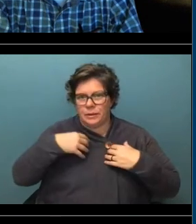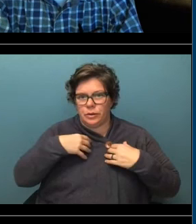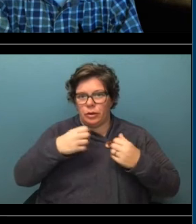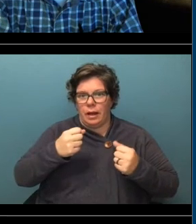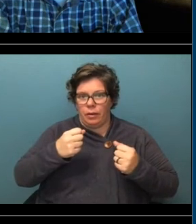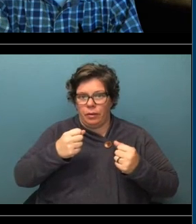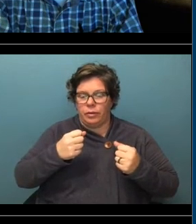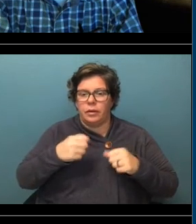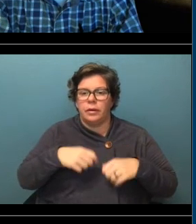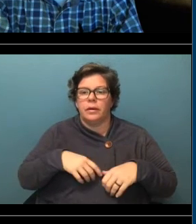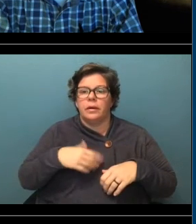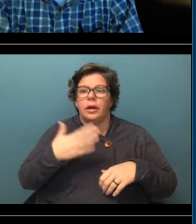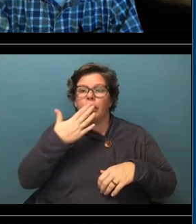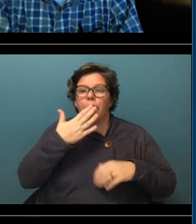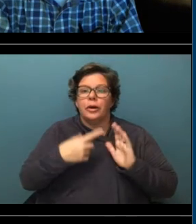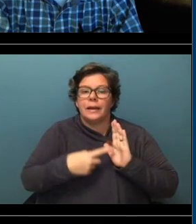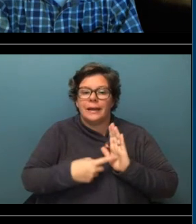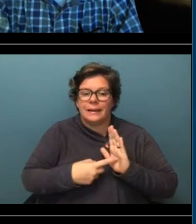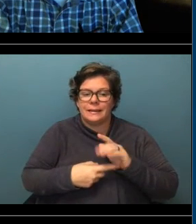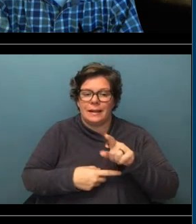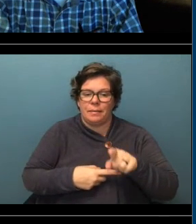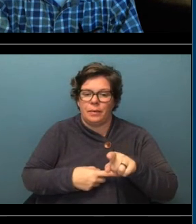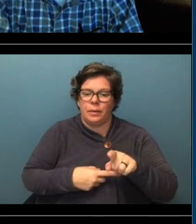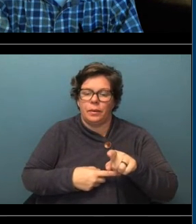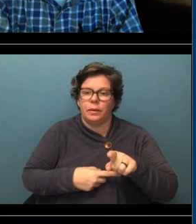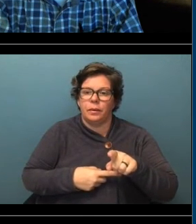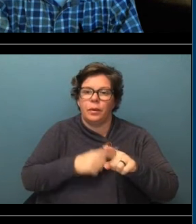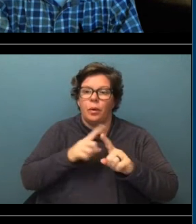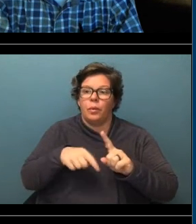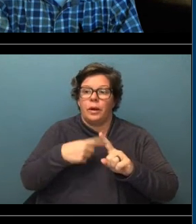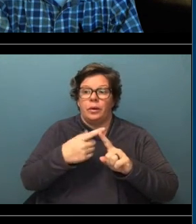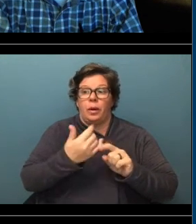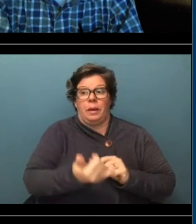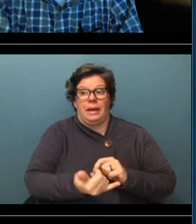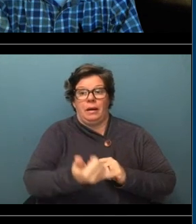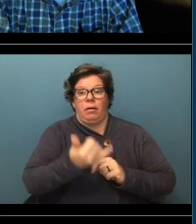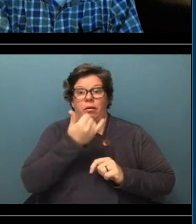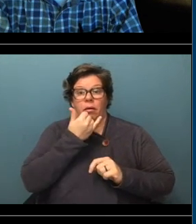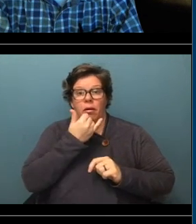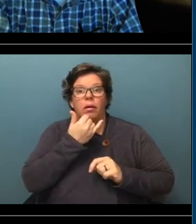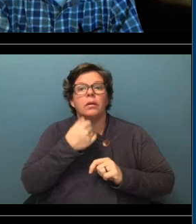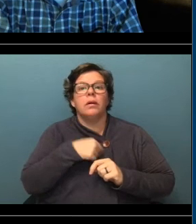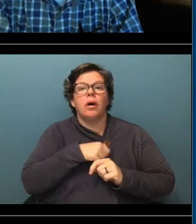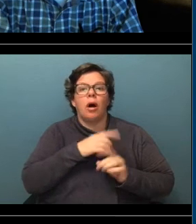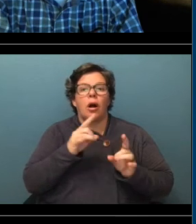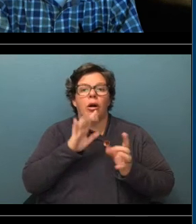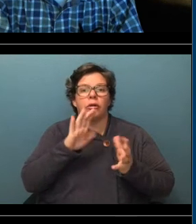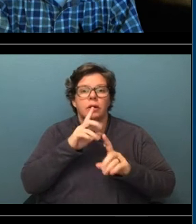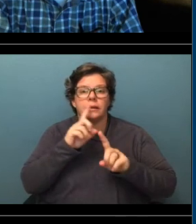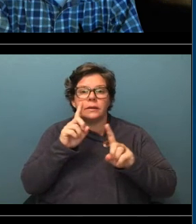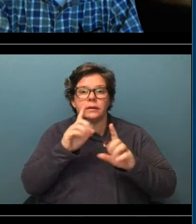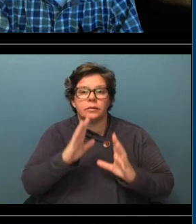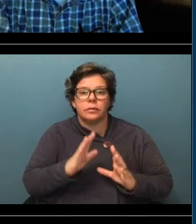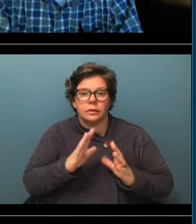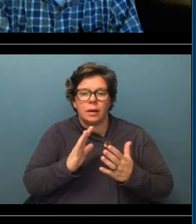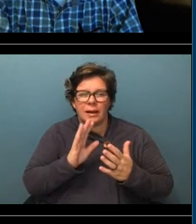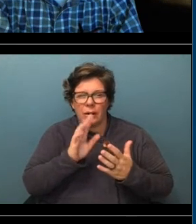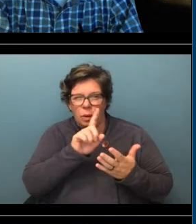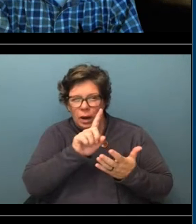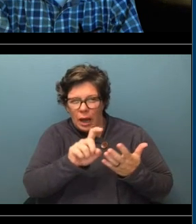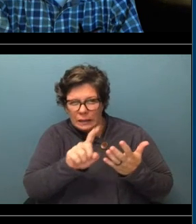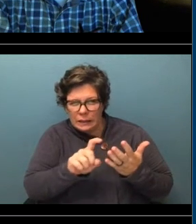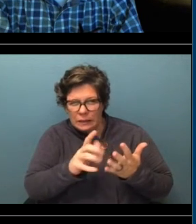This is a good example of how, when we receive a call, our crisis responder would, again, gather as much information